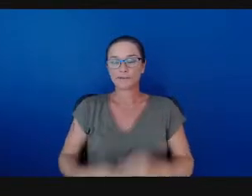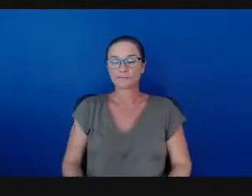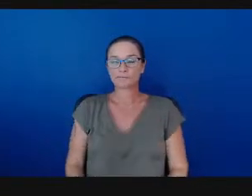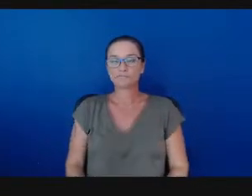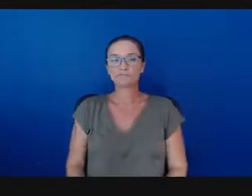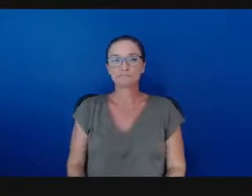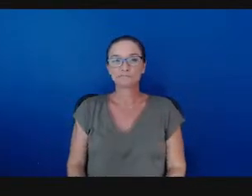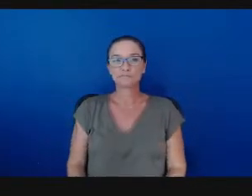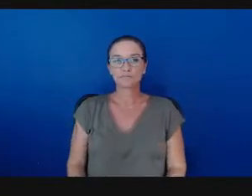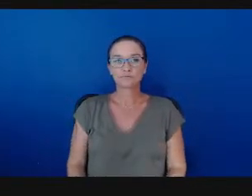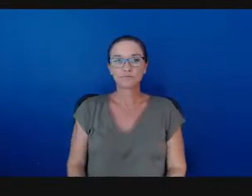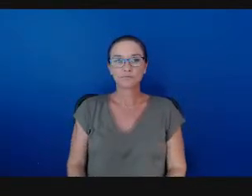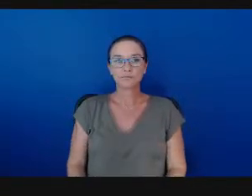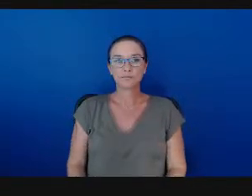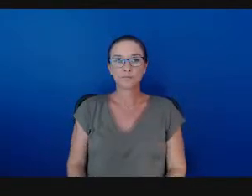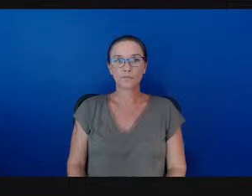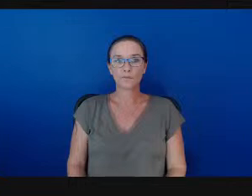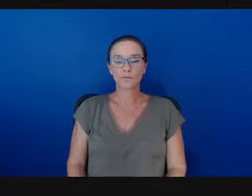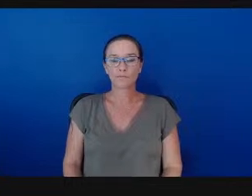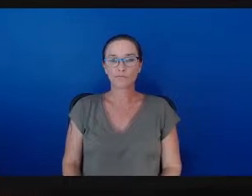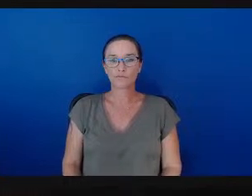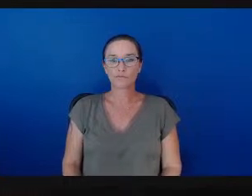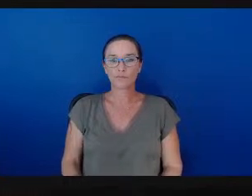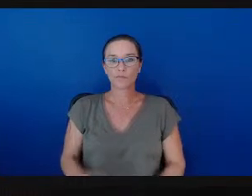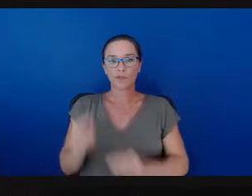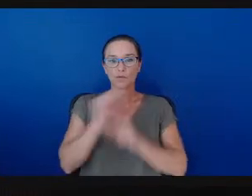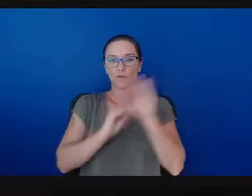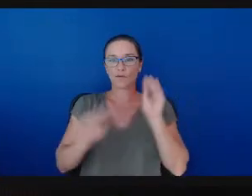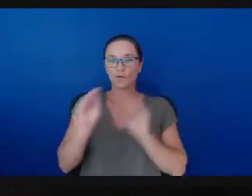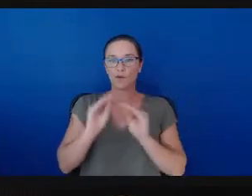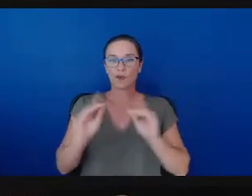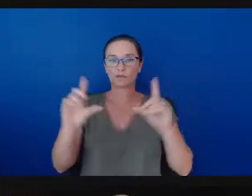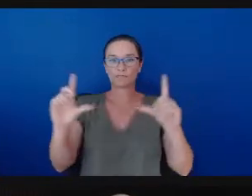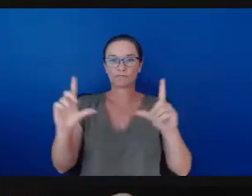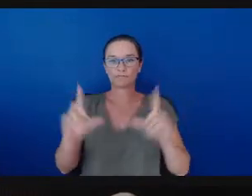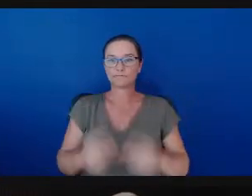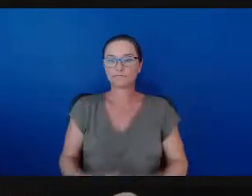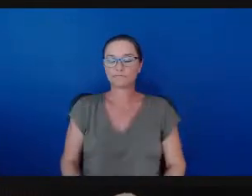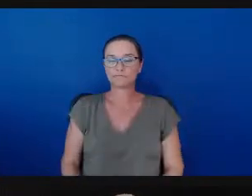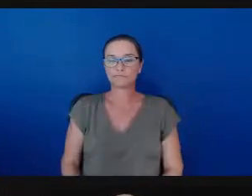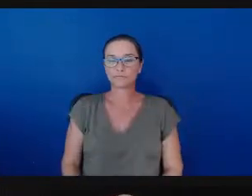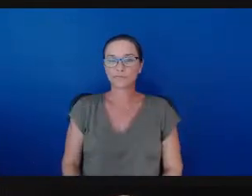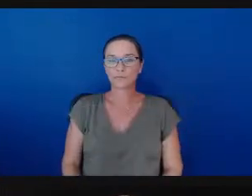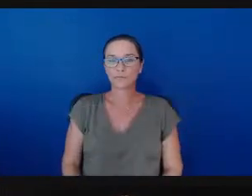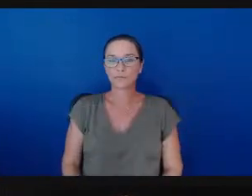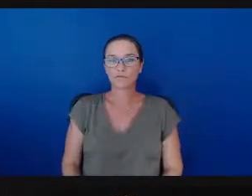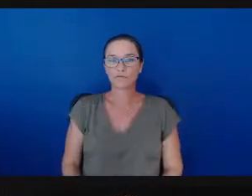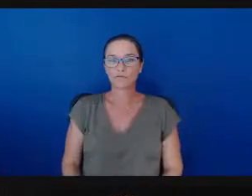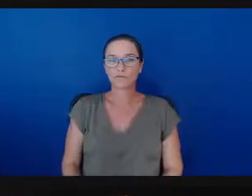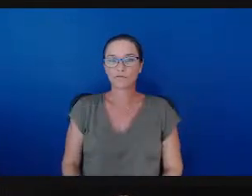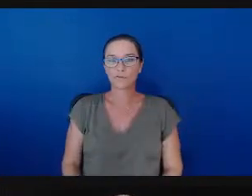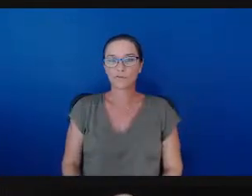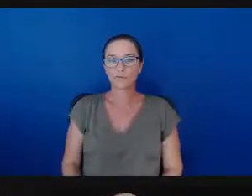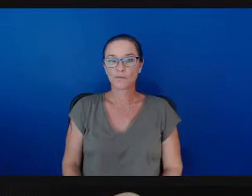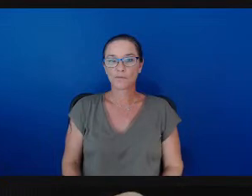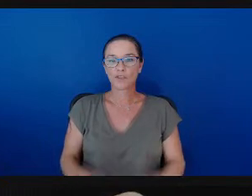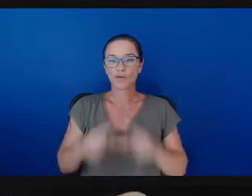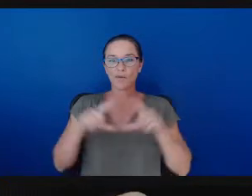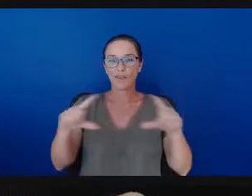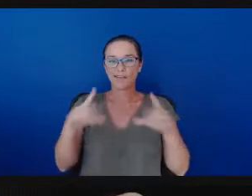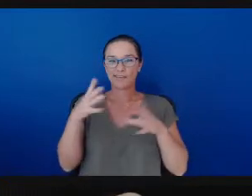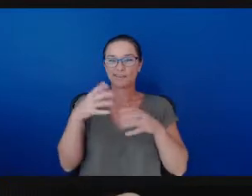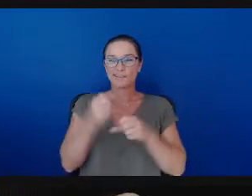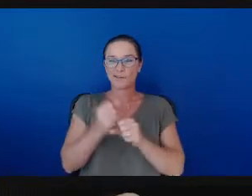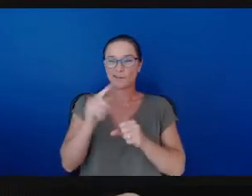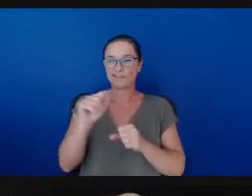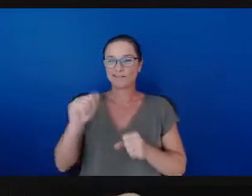All right. So let's rearrange the screen here, first of all. And let's put our summary tag here along the bottom.